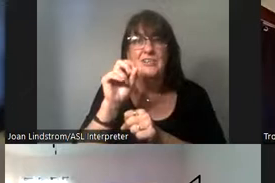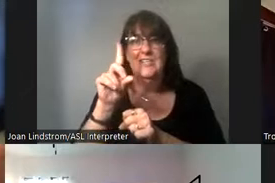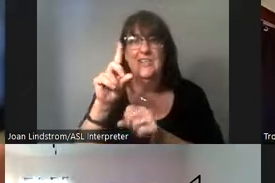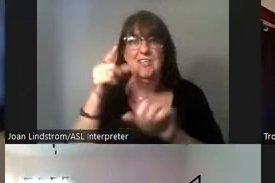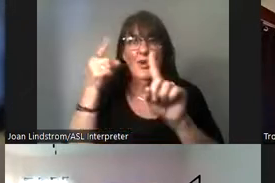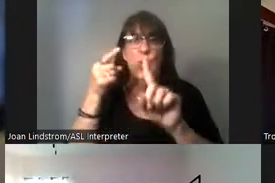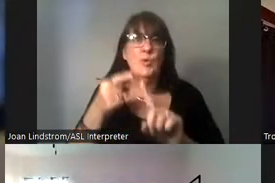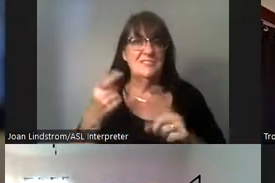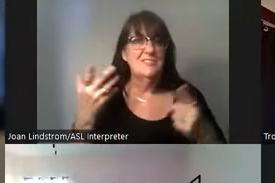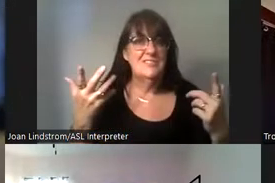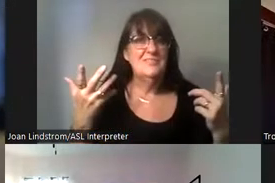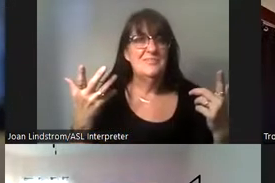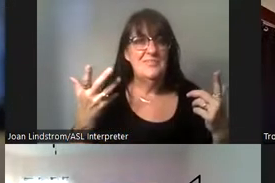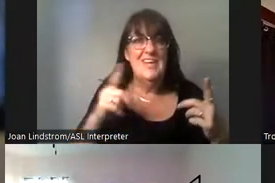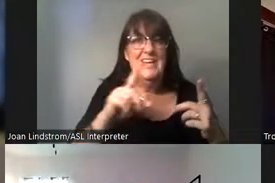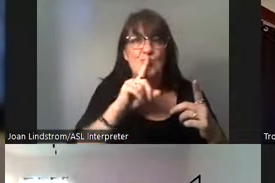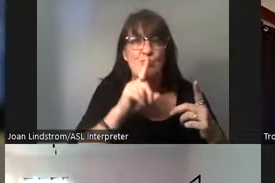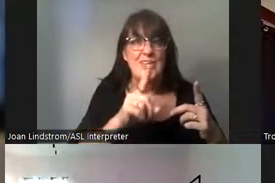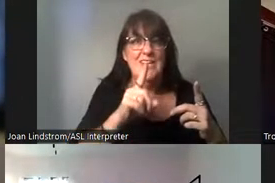So that I think